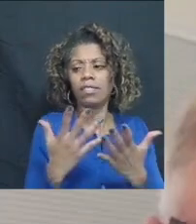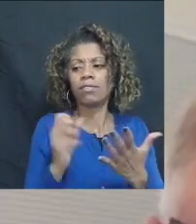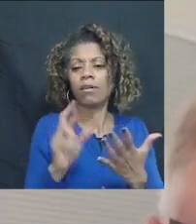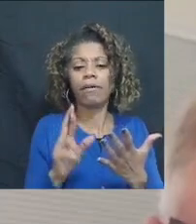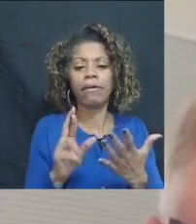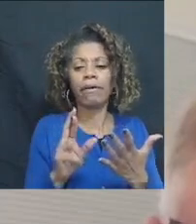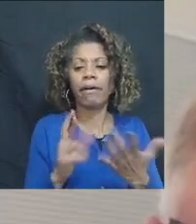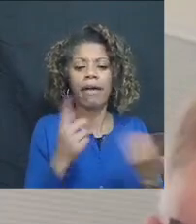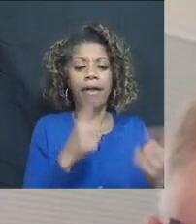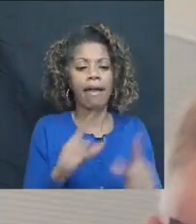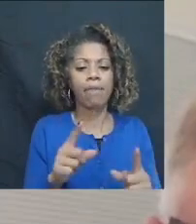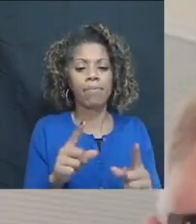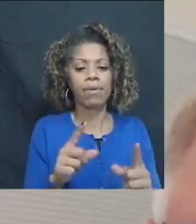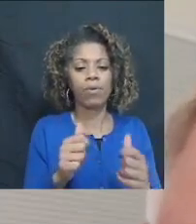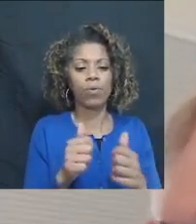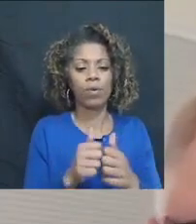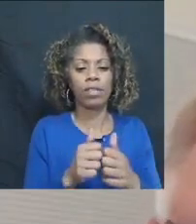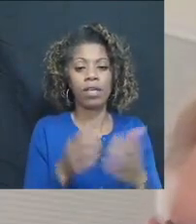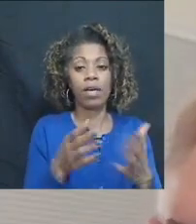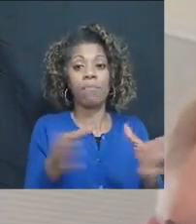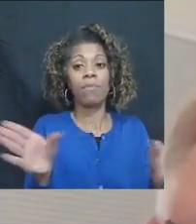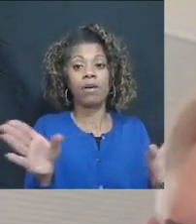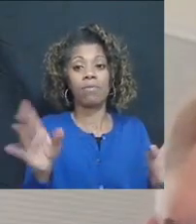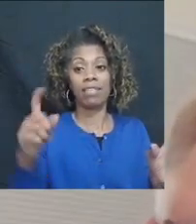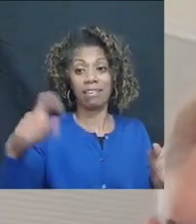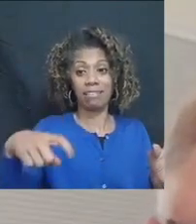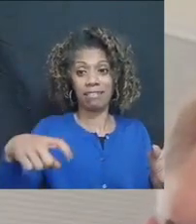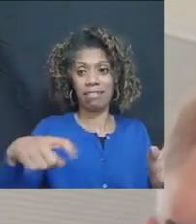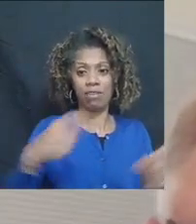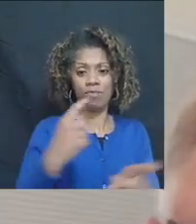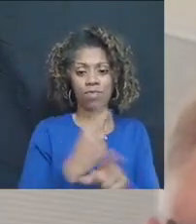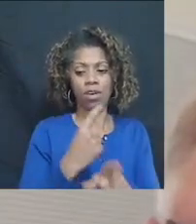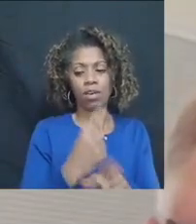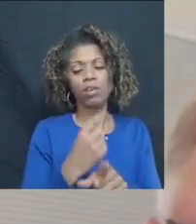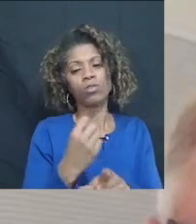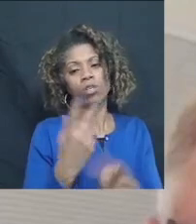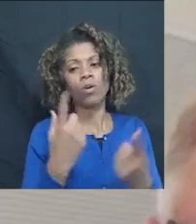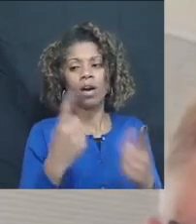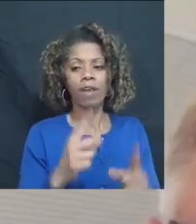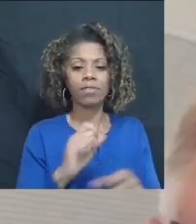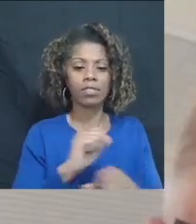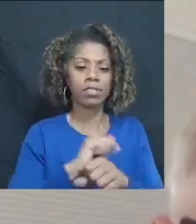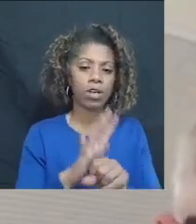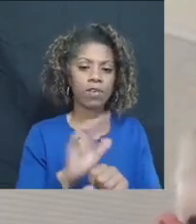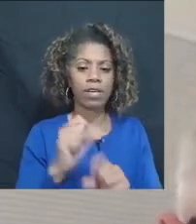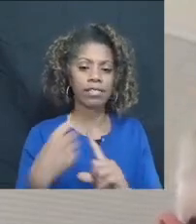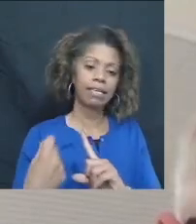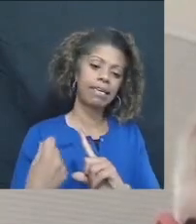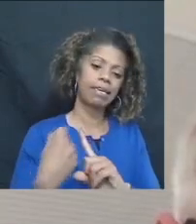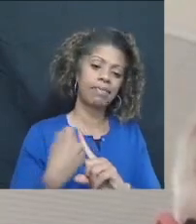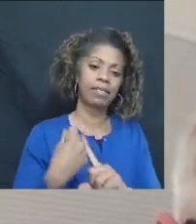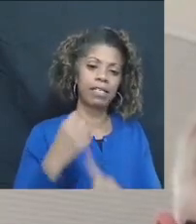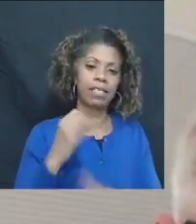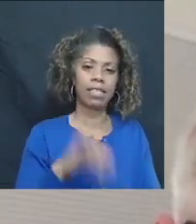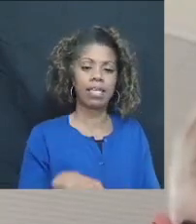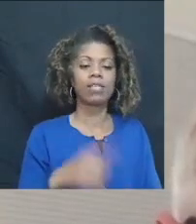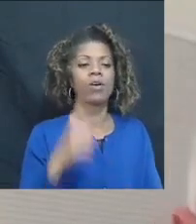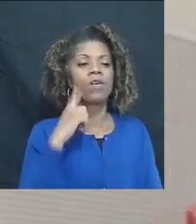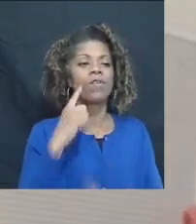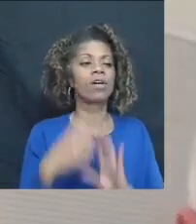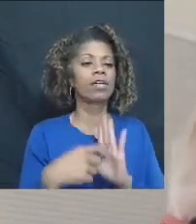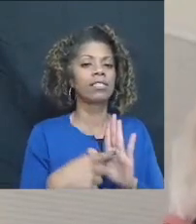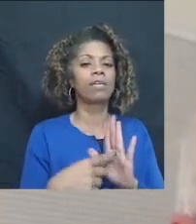COVID obviously is a big driver of that. But we've, just to give you an example, we've gone from about 200 staff in